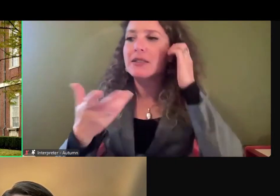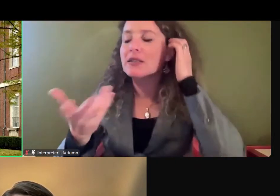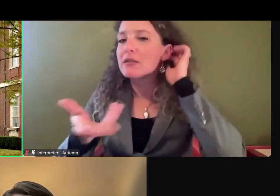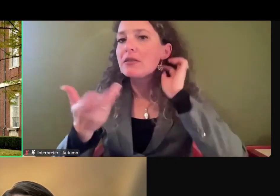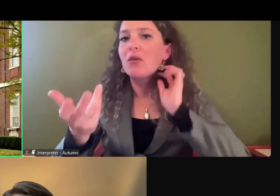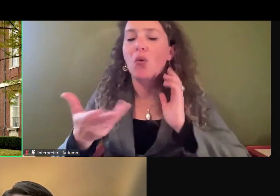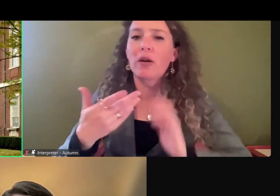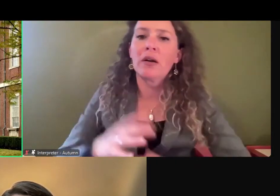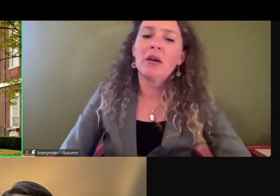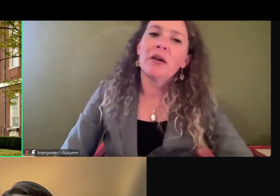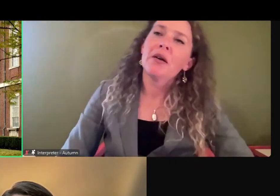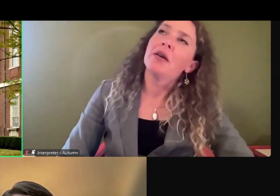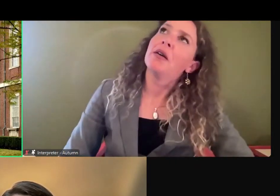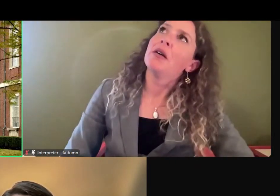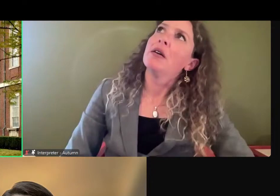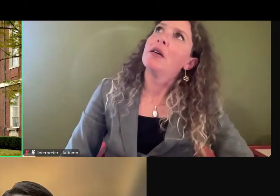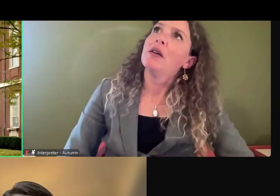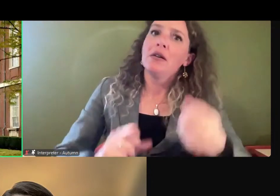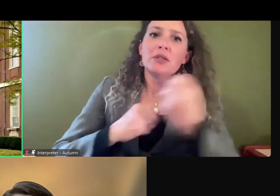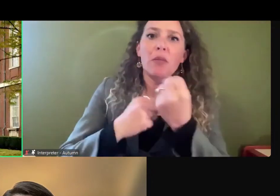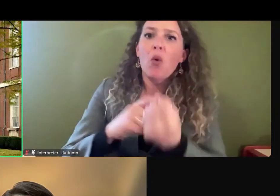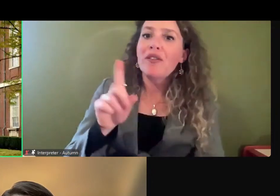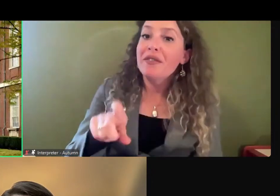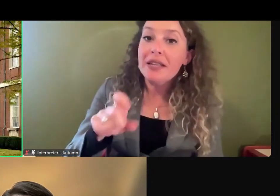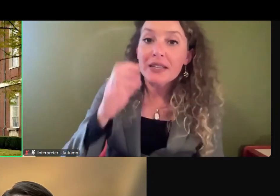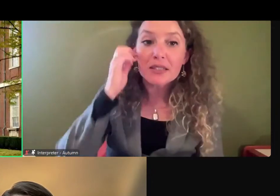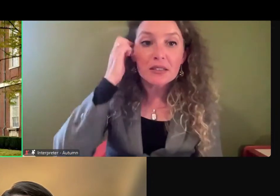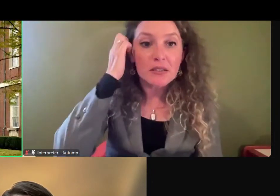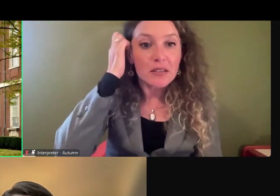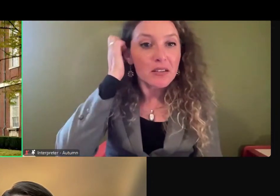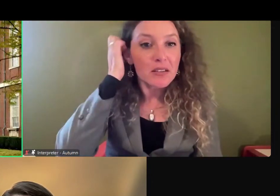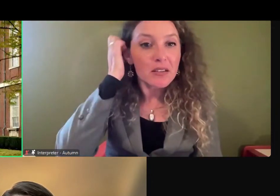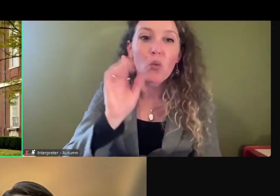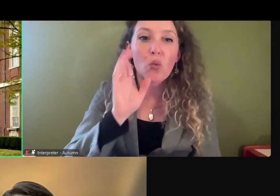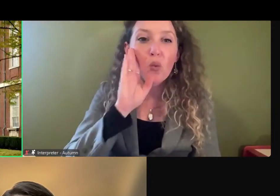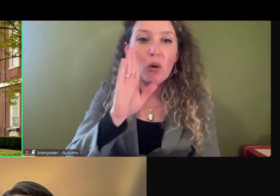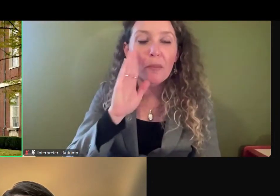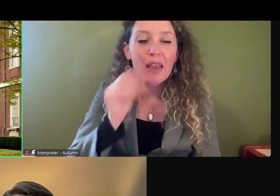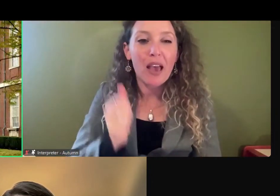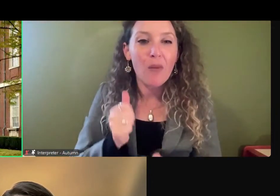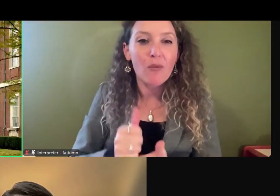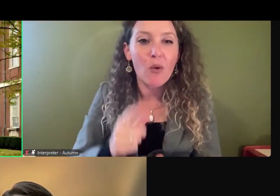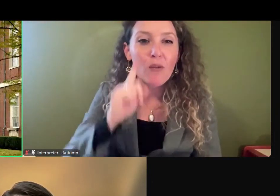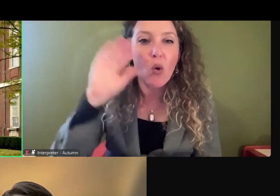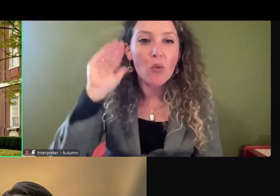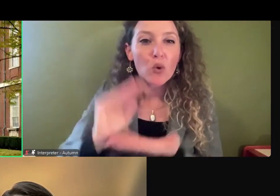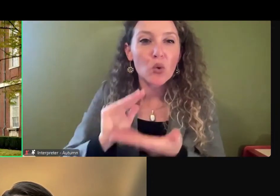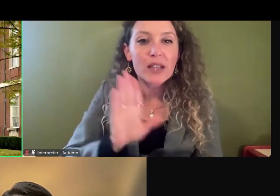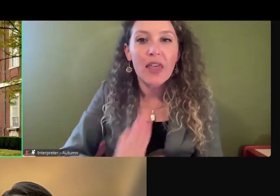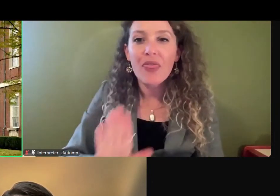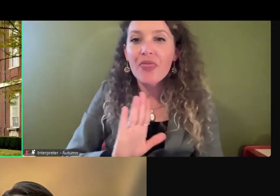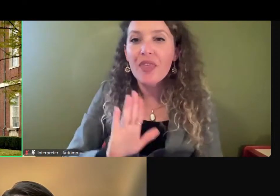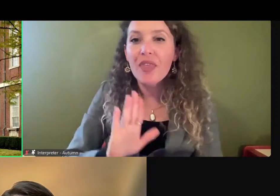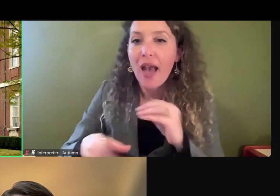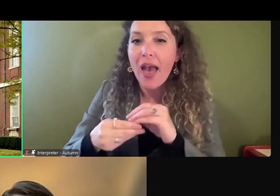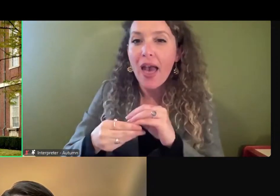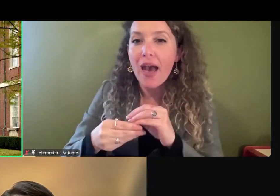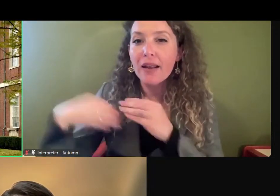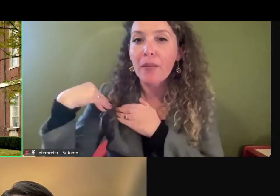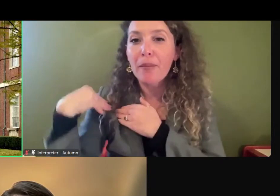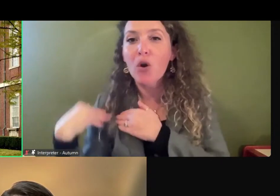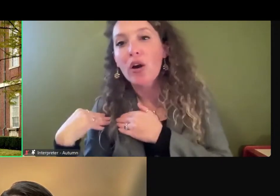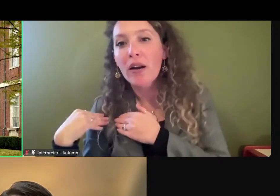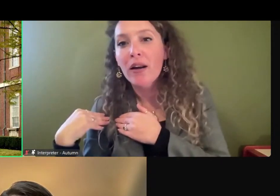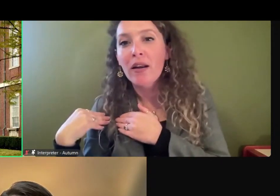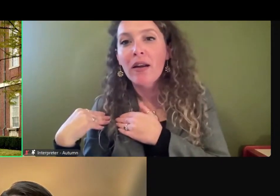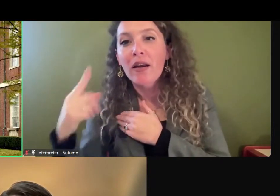so supportive needs will be helpful for reducing their additional burden for